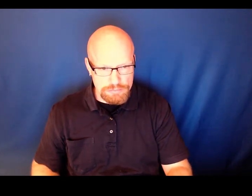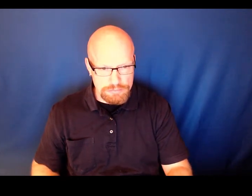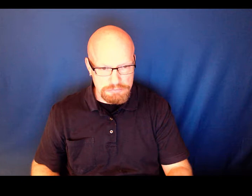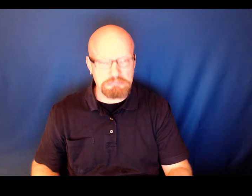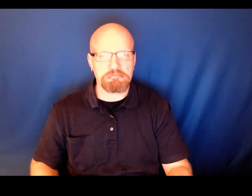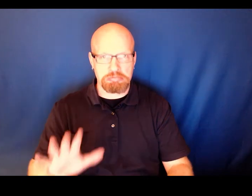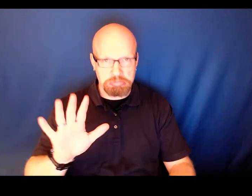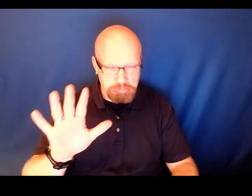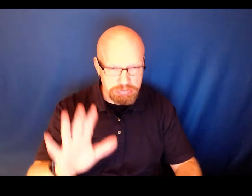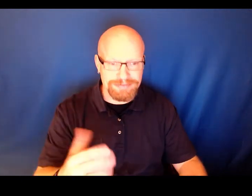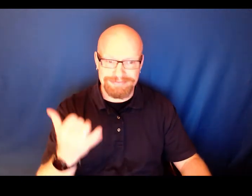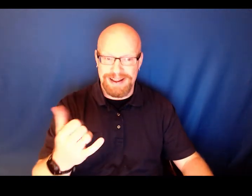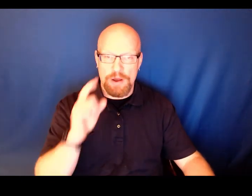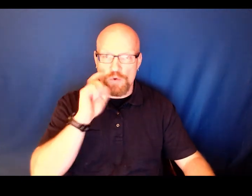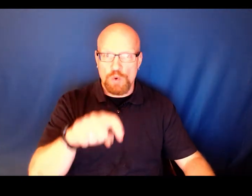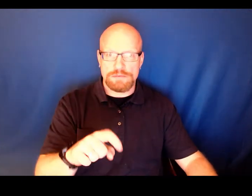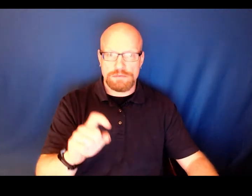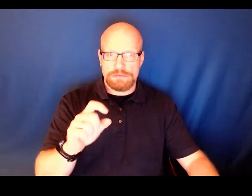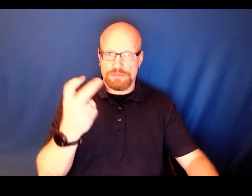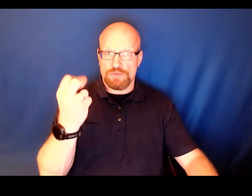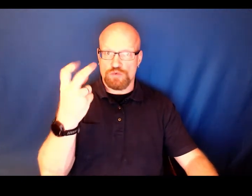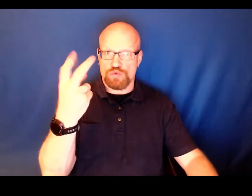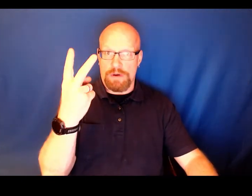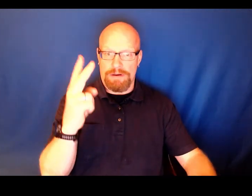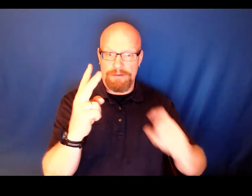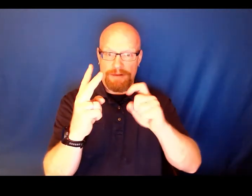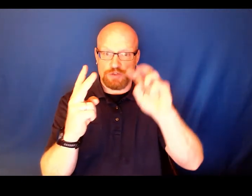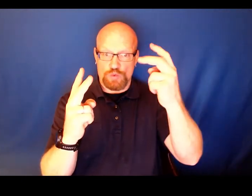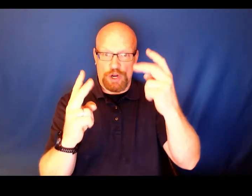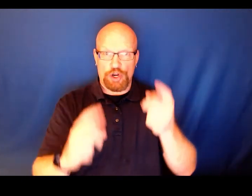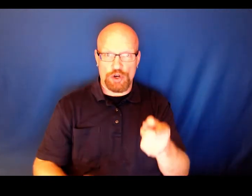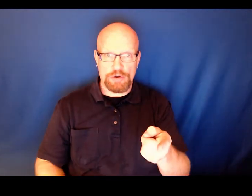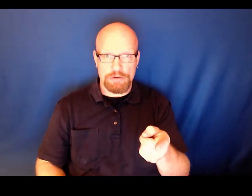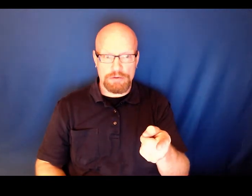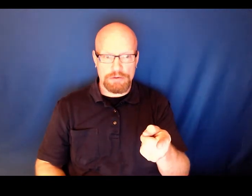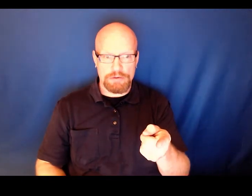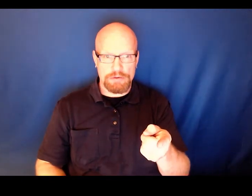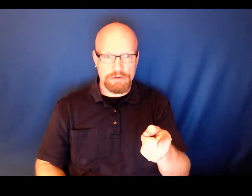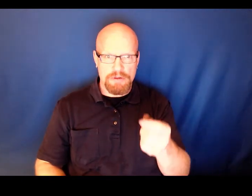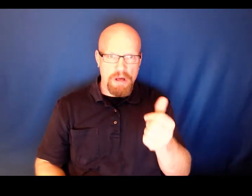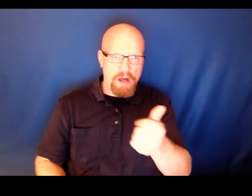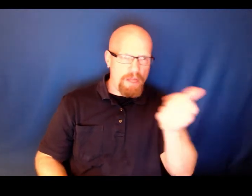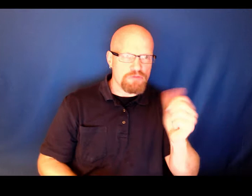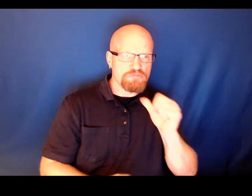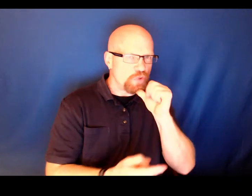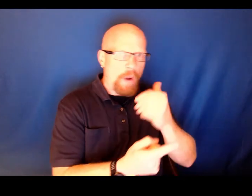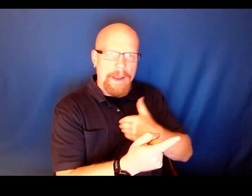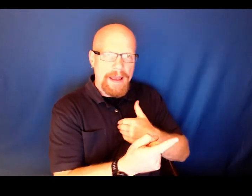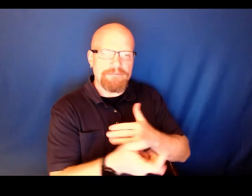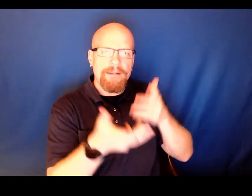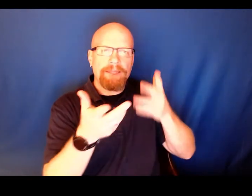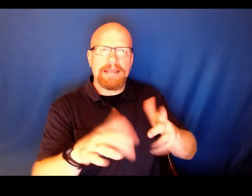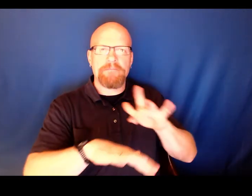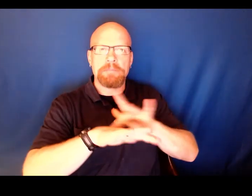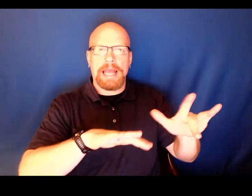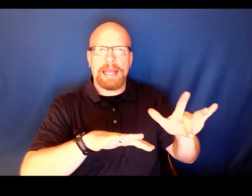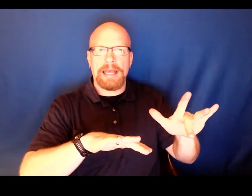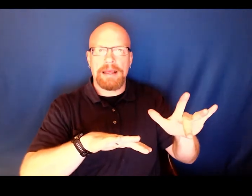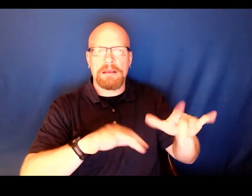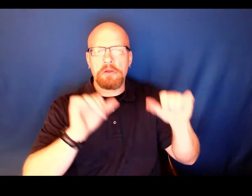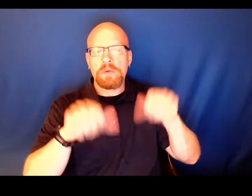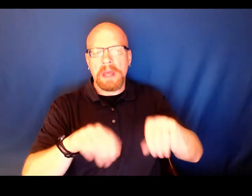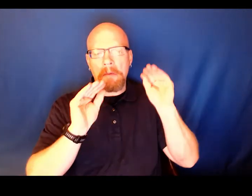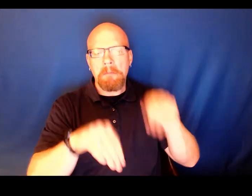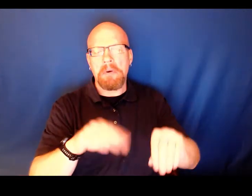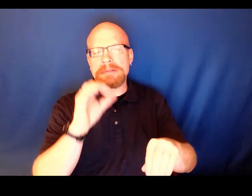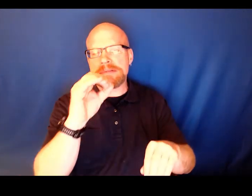X cubed goes there. Now, we notice there are no x squared terms in the second polynomial. So we leave it